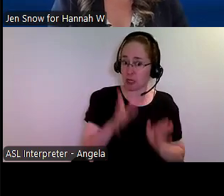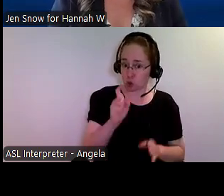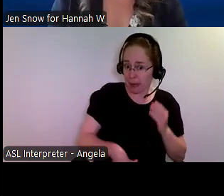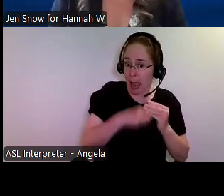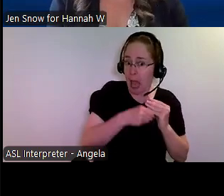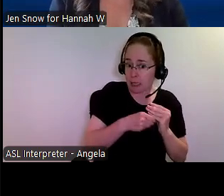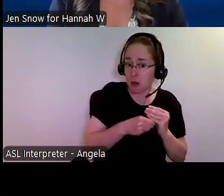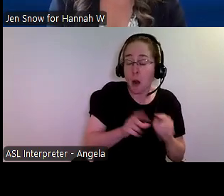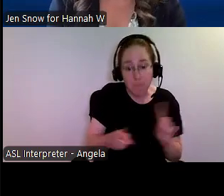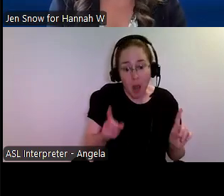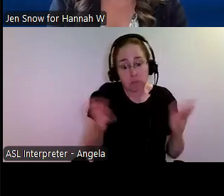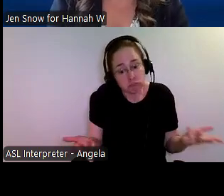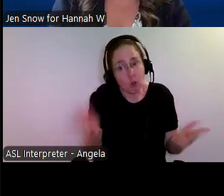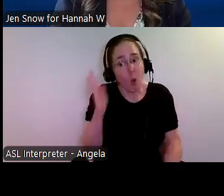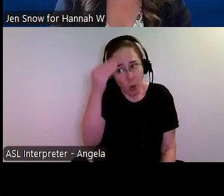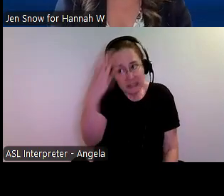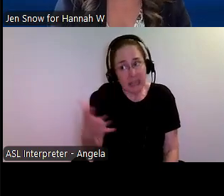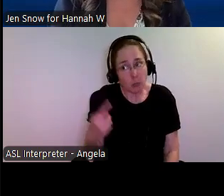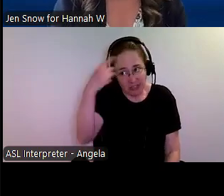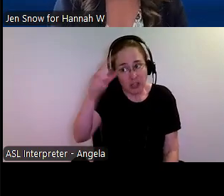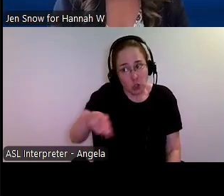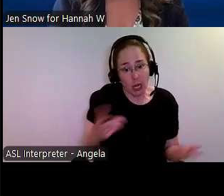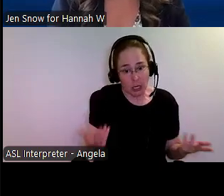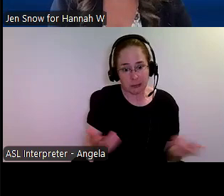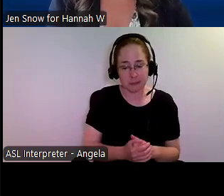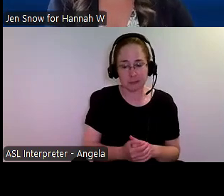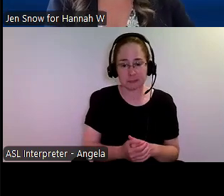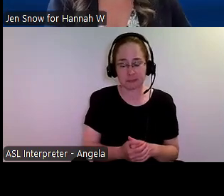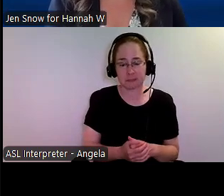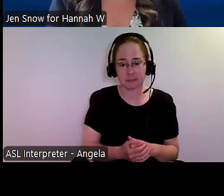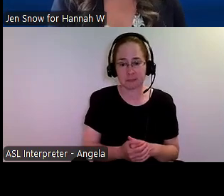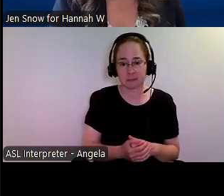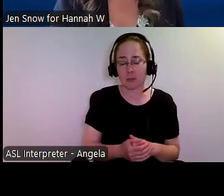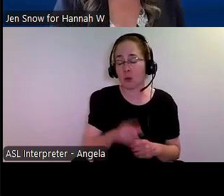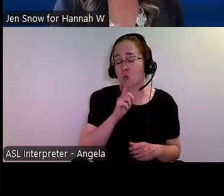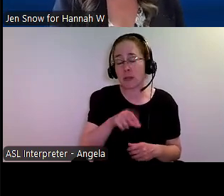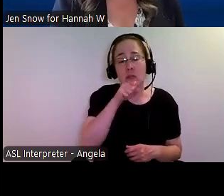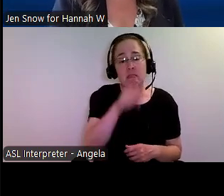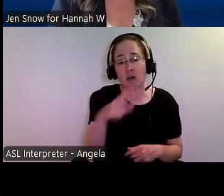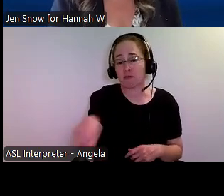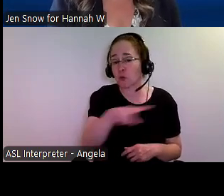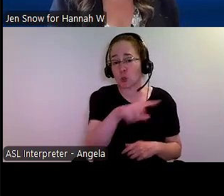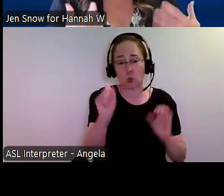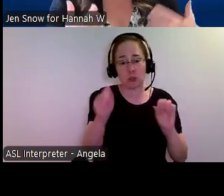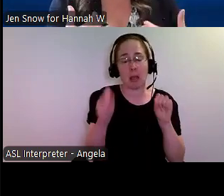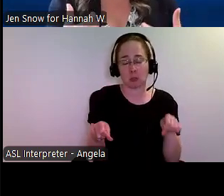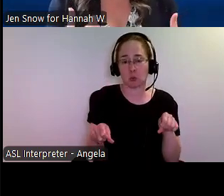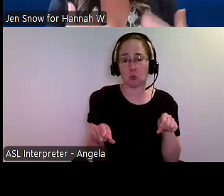added, but you know what? We're going to tell them we think that's what should happen. And we would love for people to be able